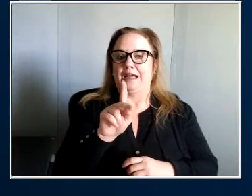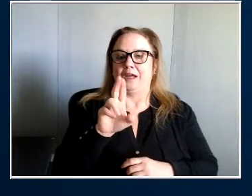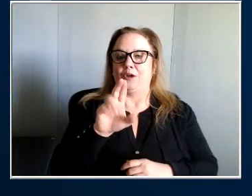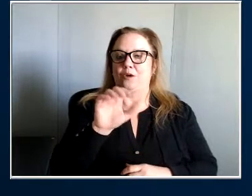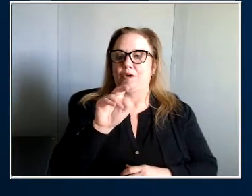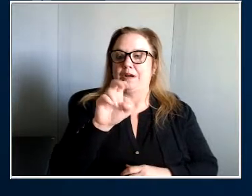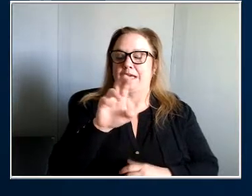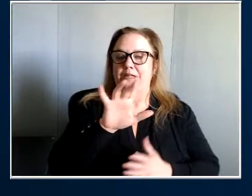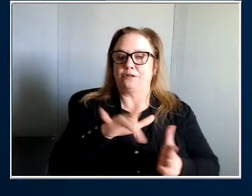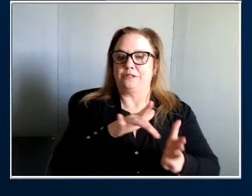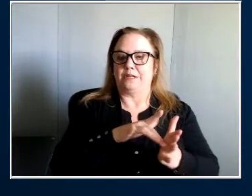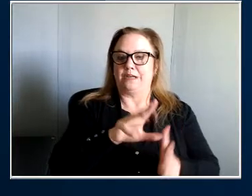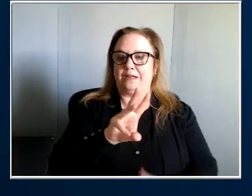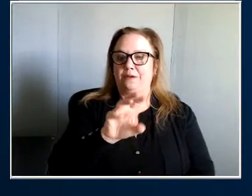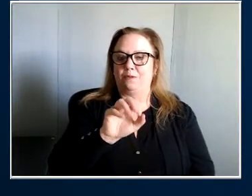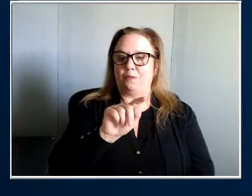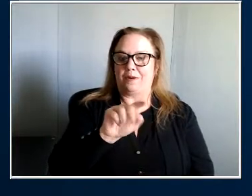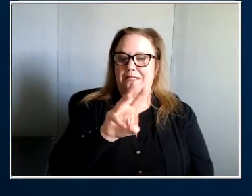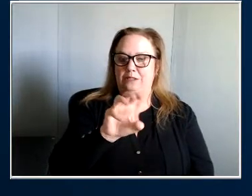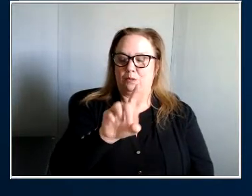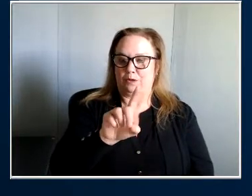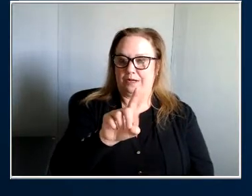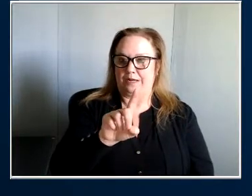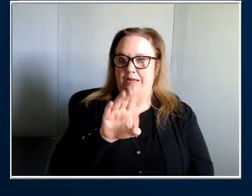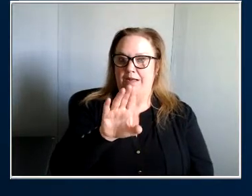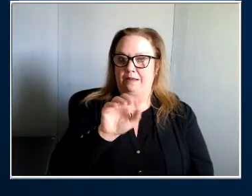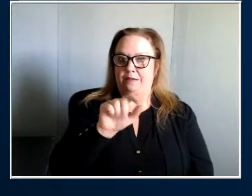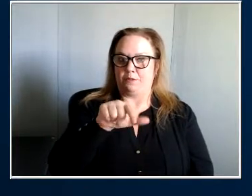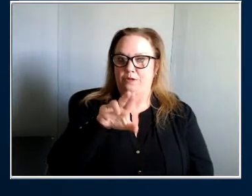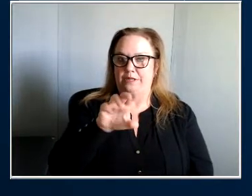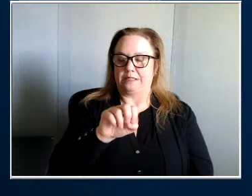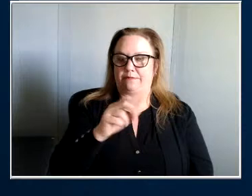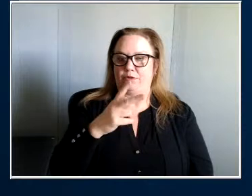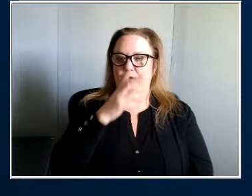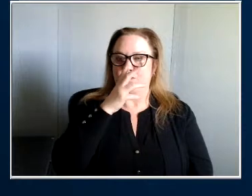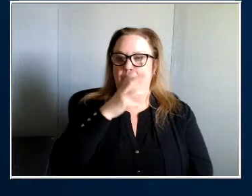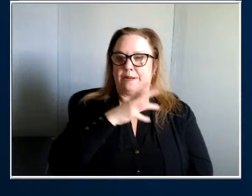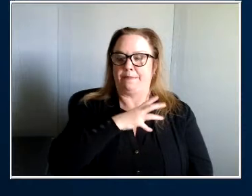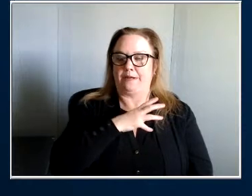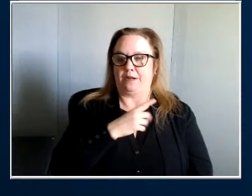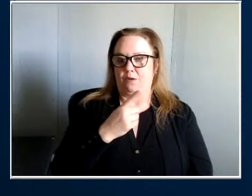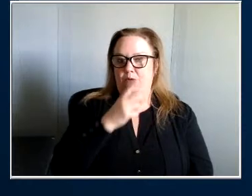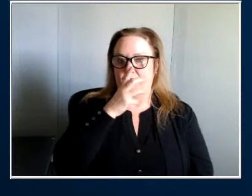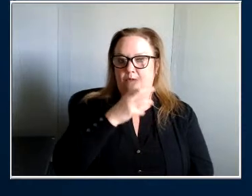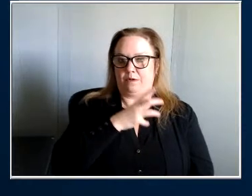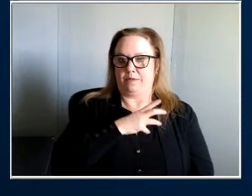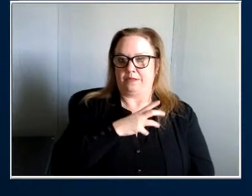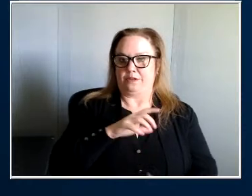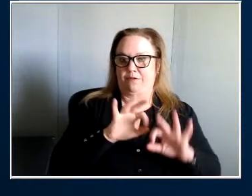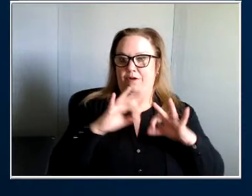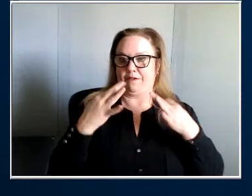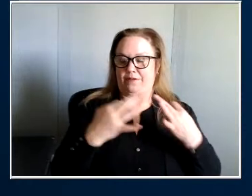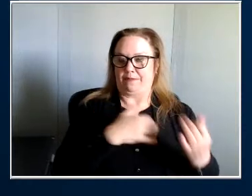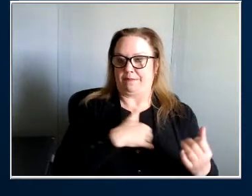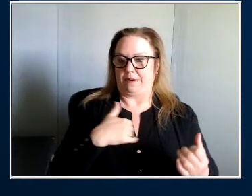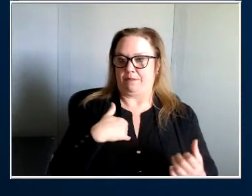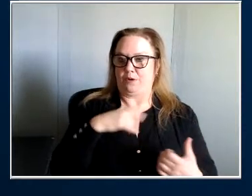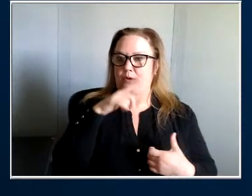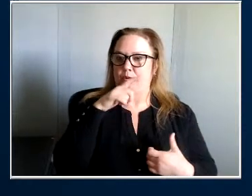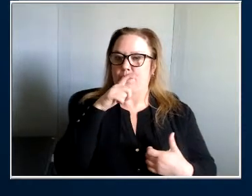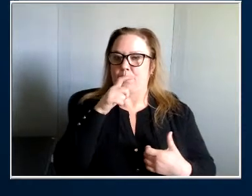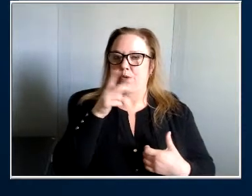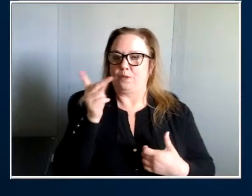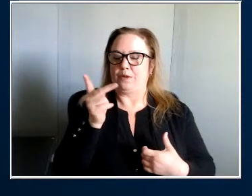in Westwood. Judy, the boutique is named after two women, including one of your relatives. Who were the